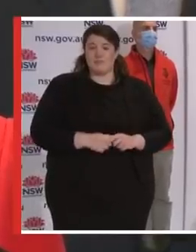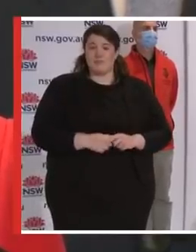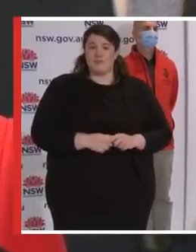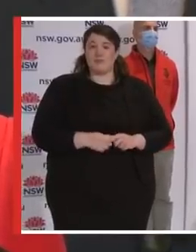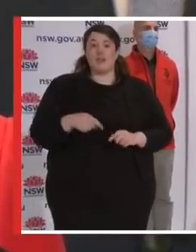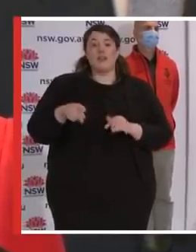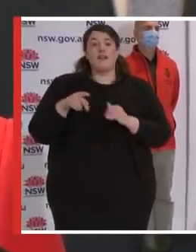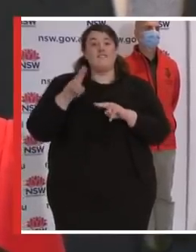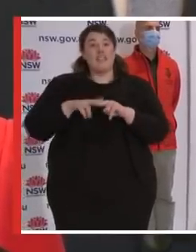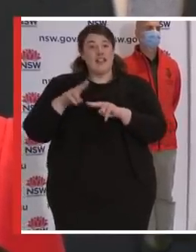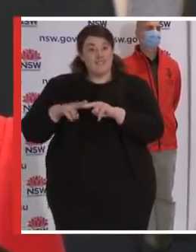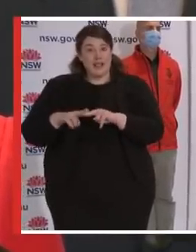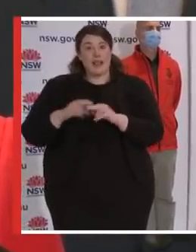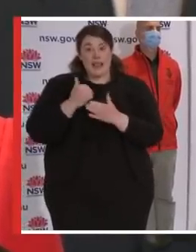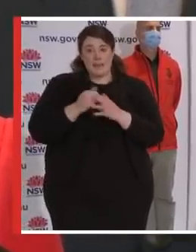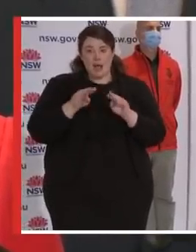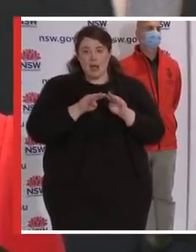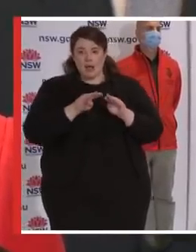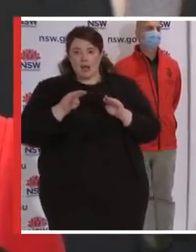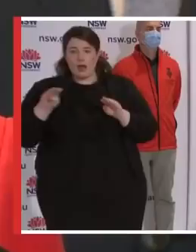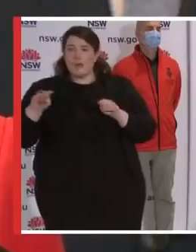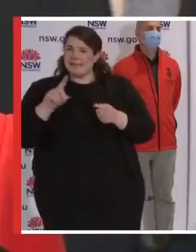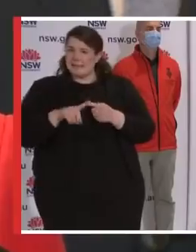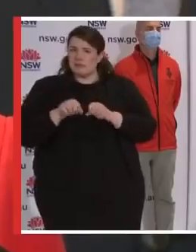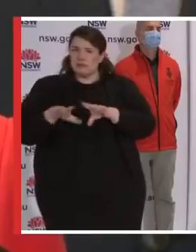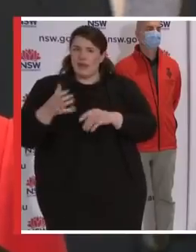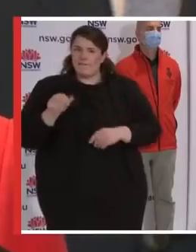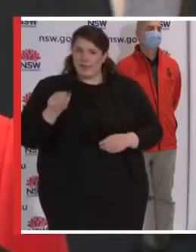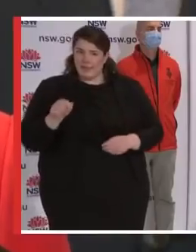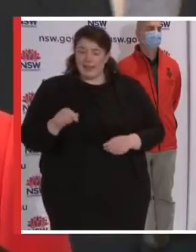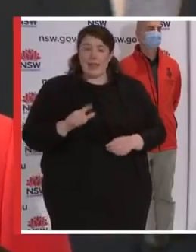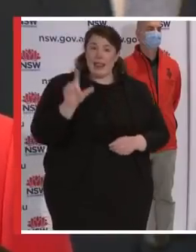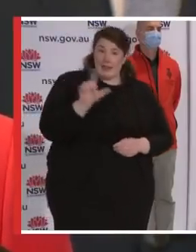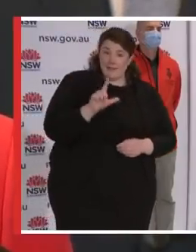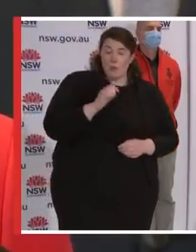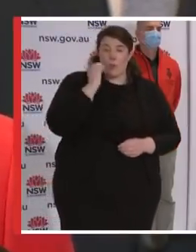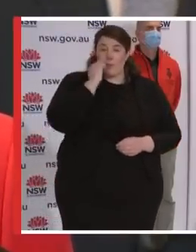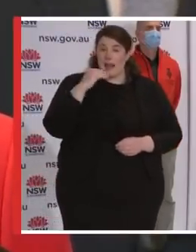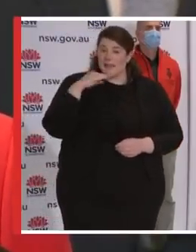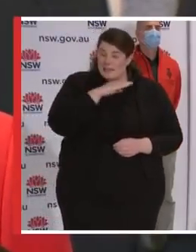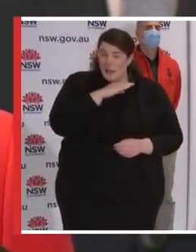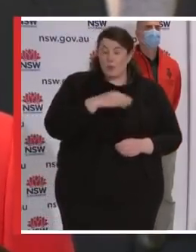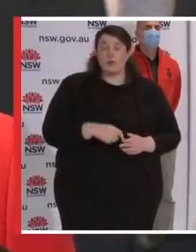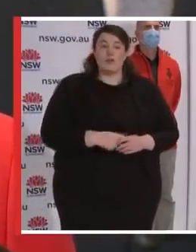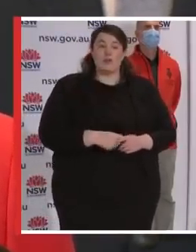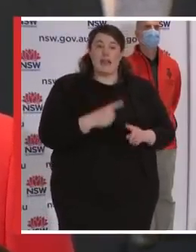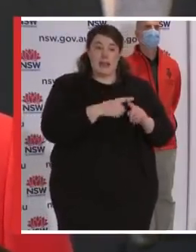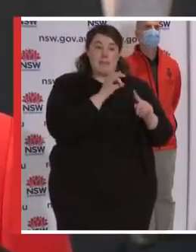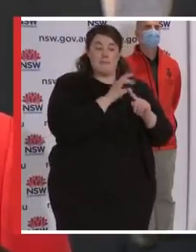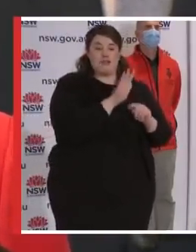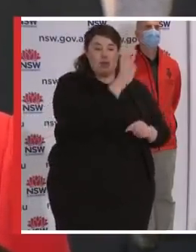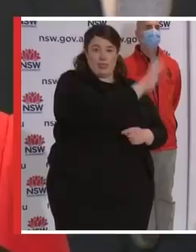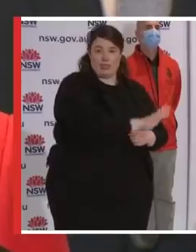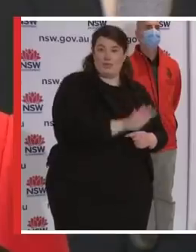a reasonably high case levels in Fairfield, Liverpool, Blacktown and Penrith. Particularly that